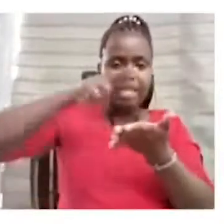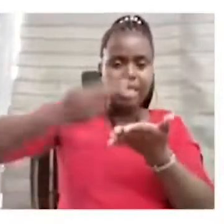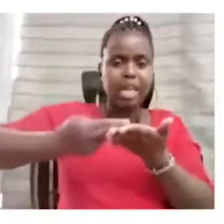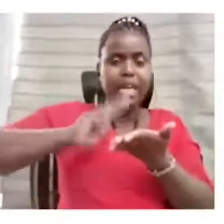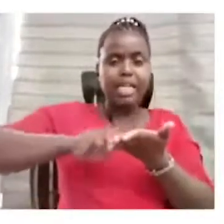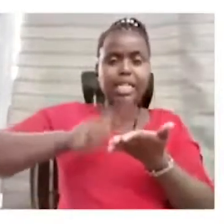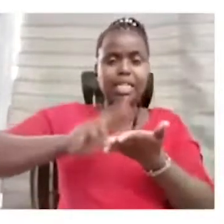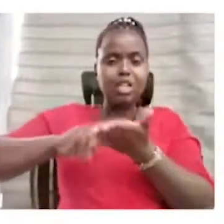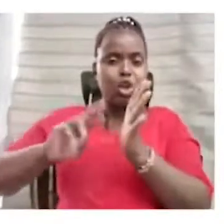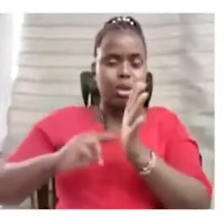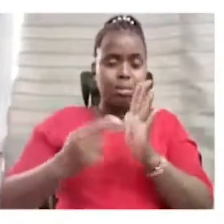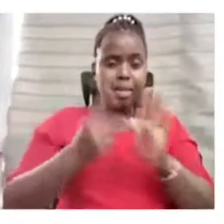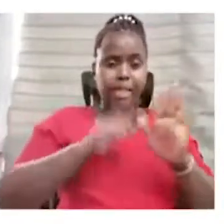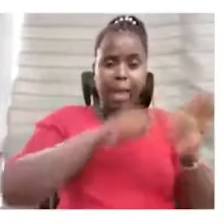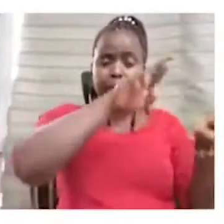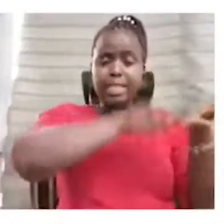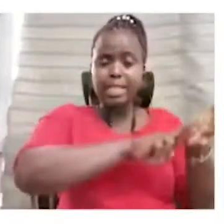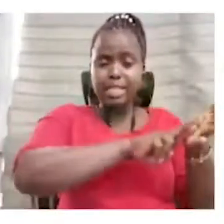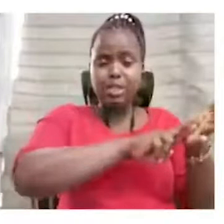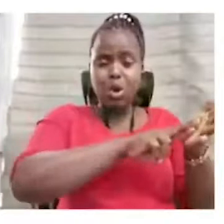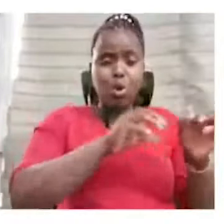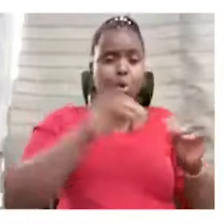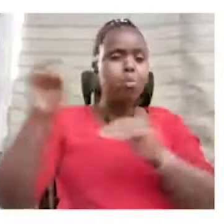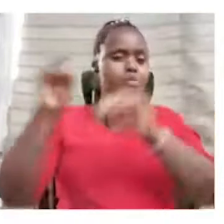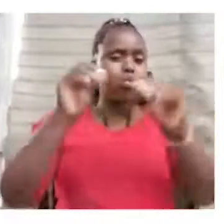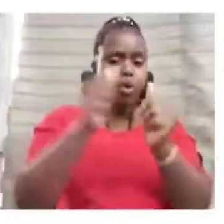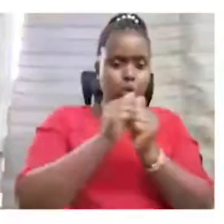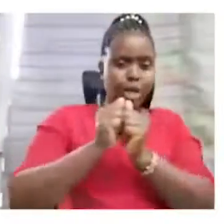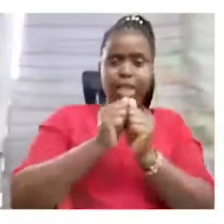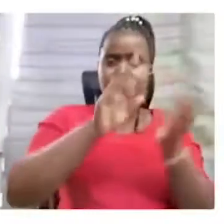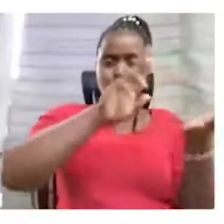go with them across the country to register